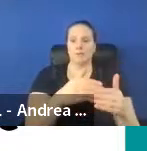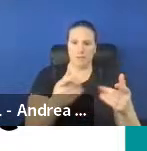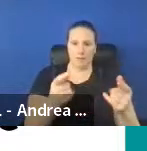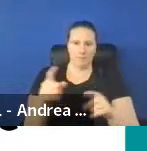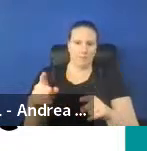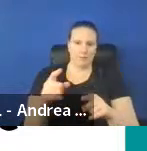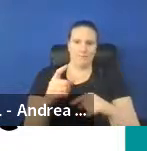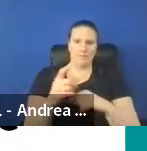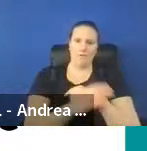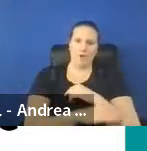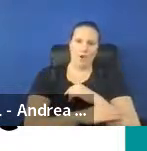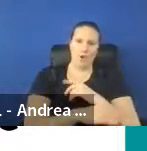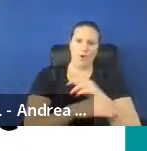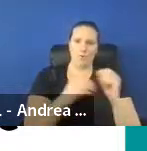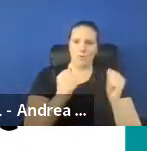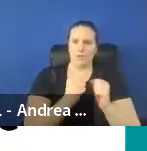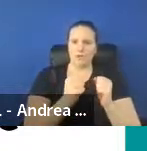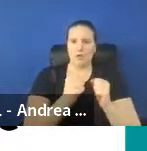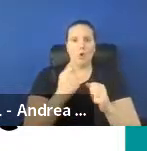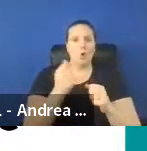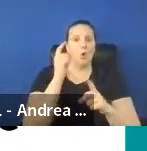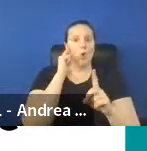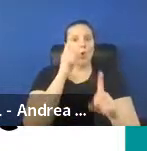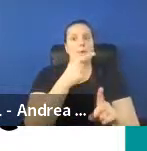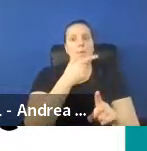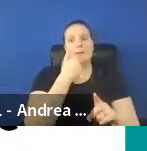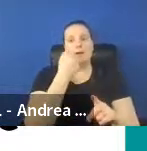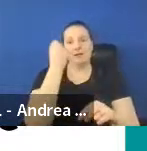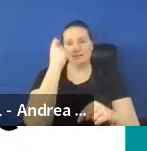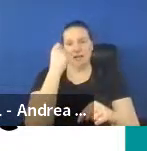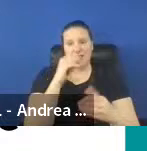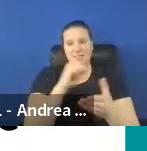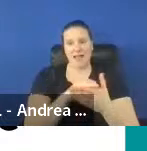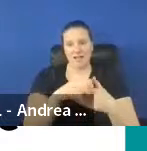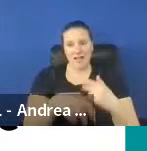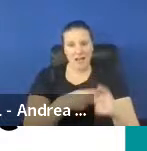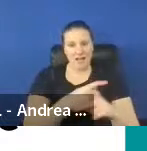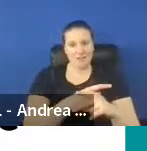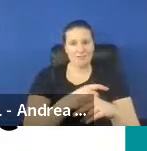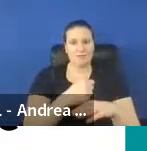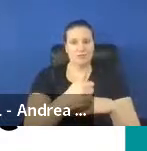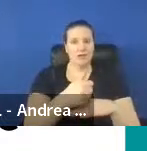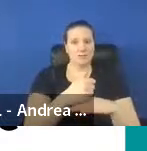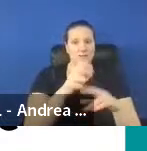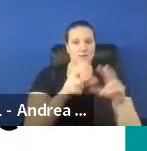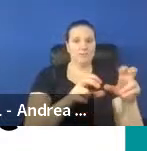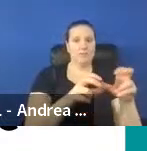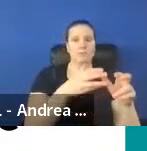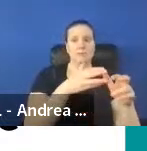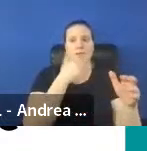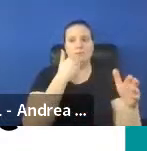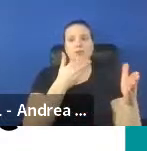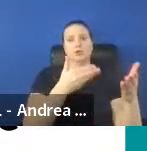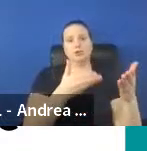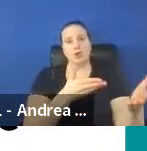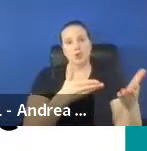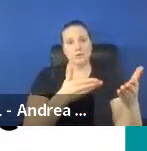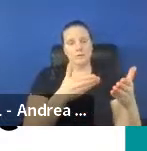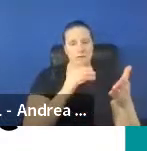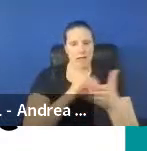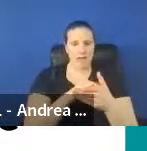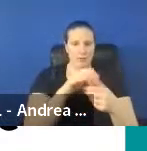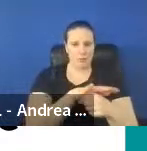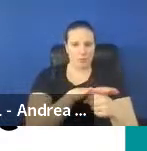the fall and winter, with the goal of better understanding the types of transit investment that would best serve the project corridor in the region.